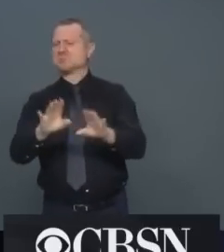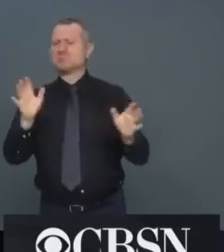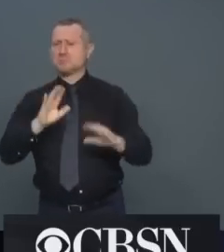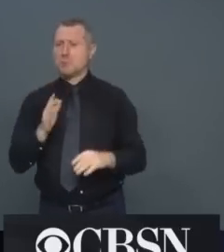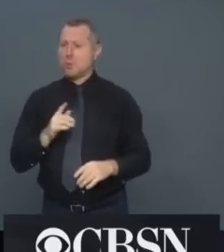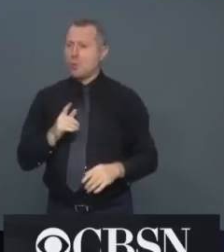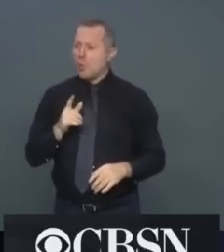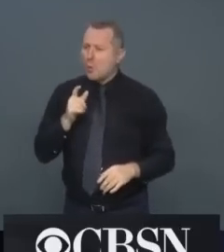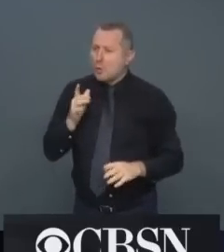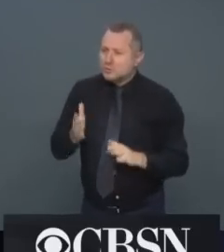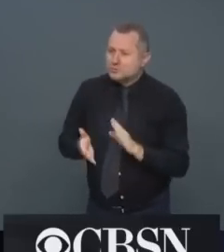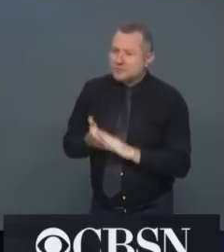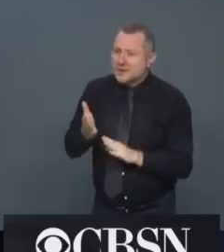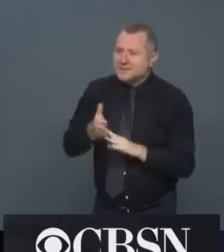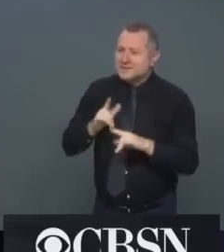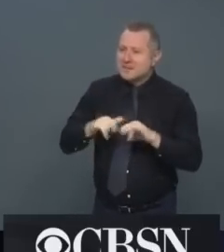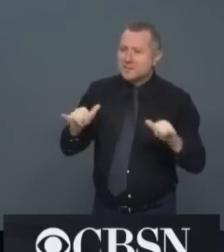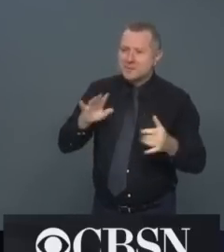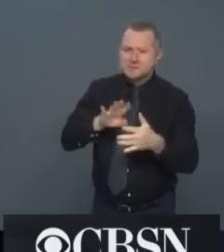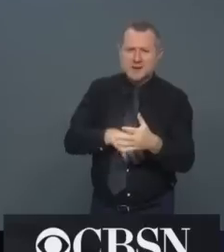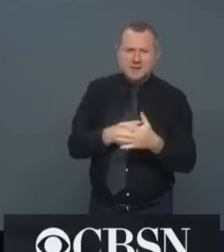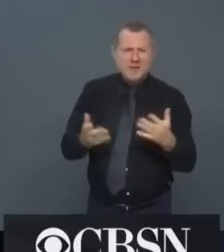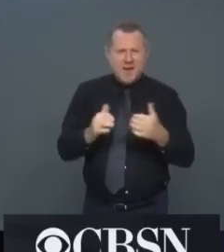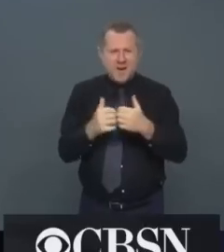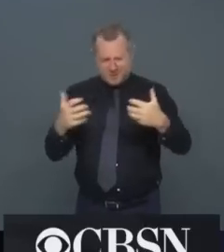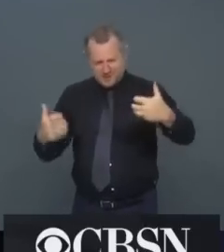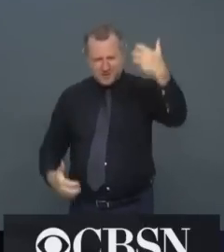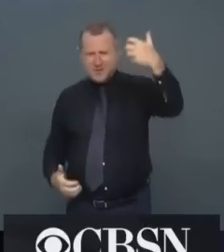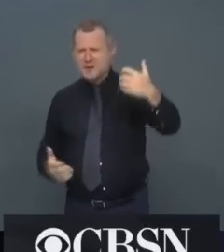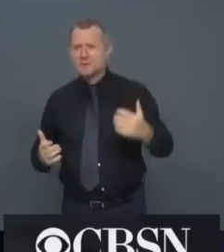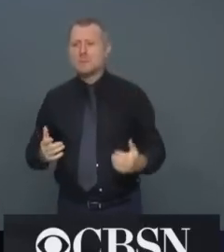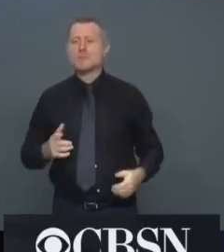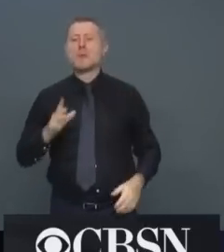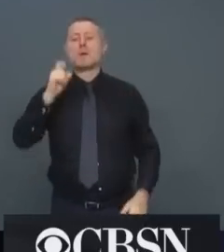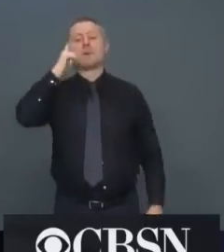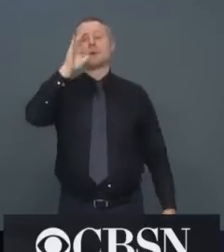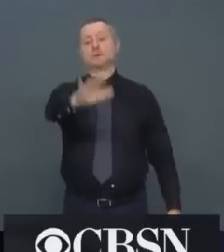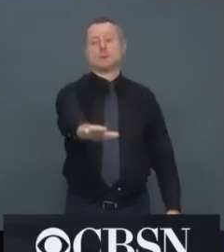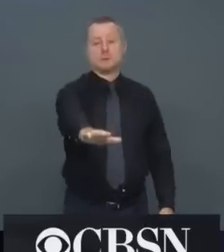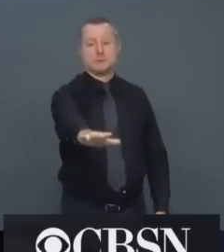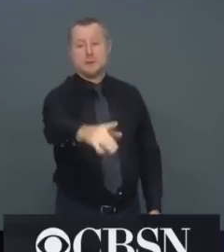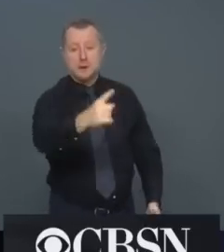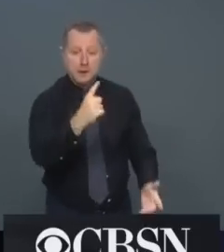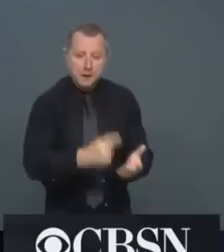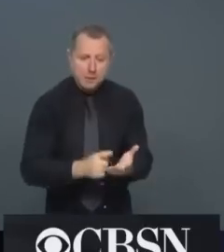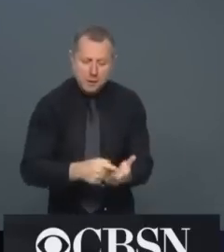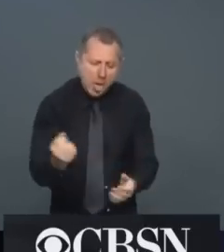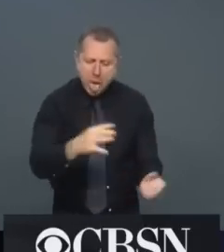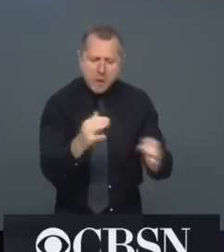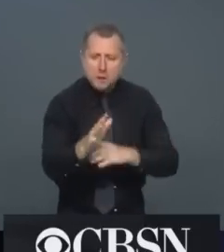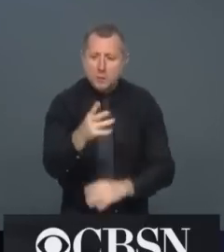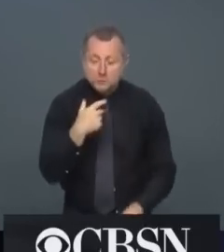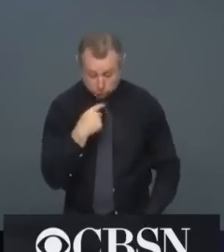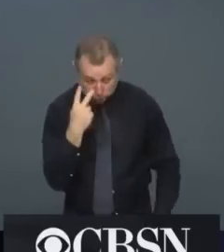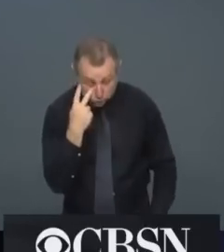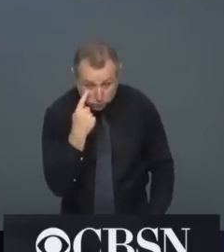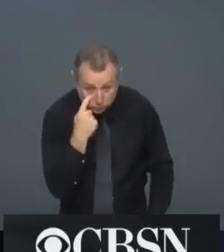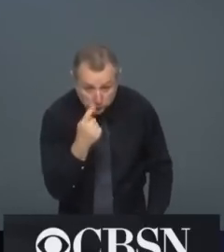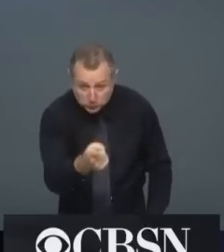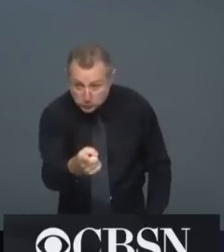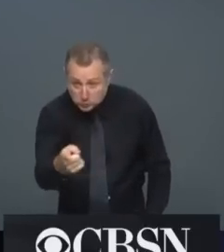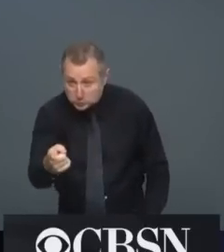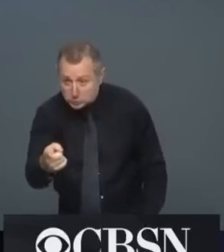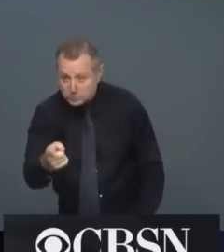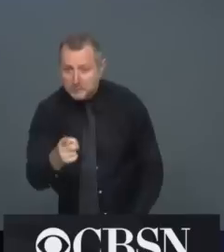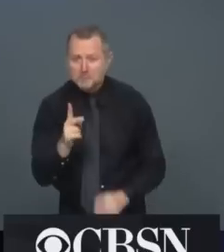same timetable. yeah, let me just listen to the premise that you're positing. There's no need to stop trains